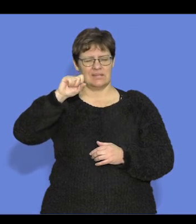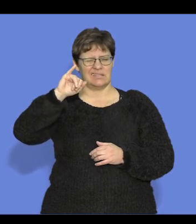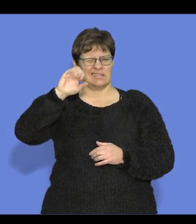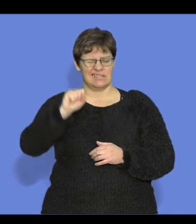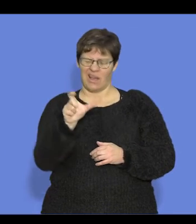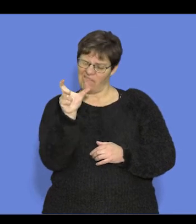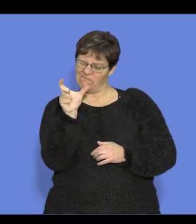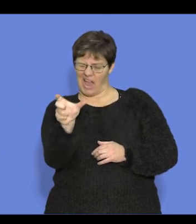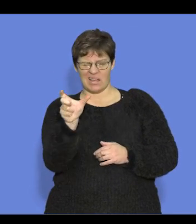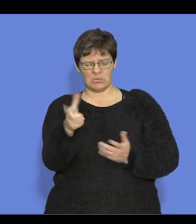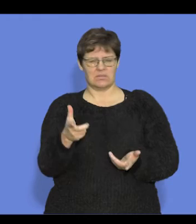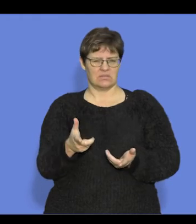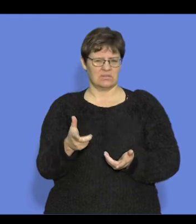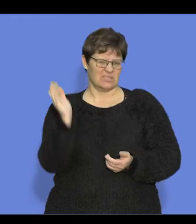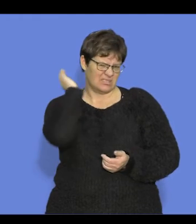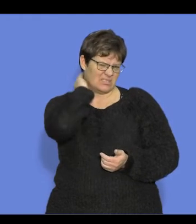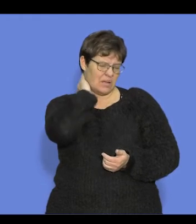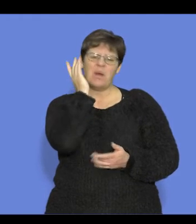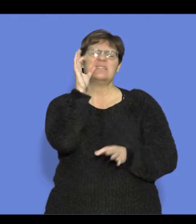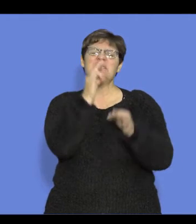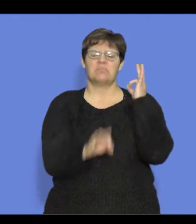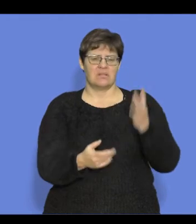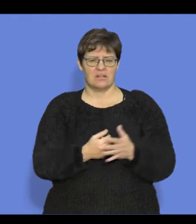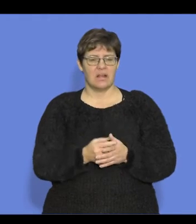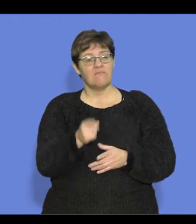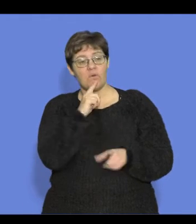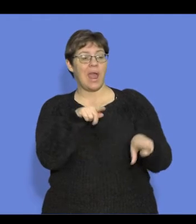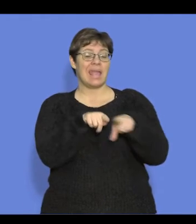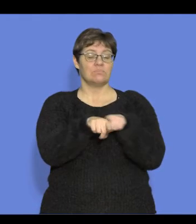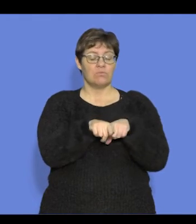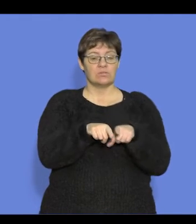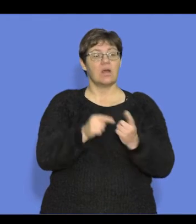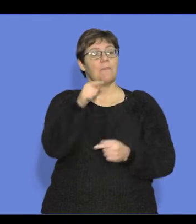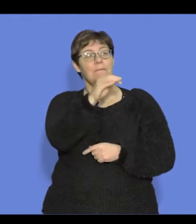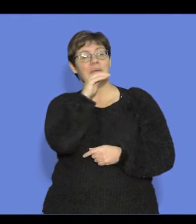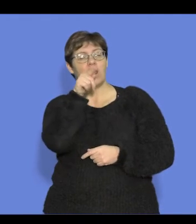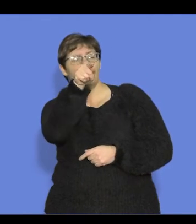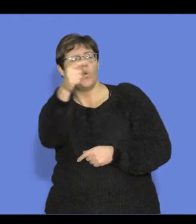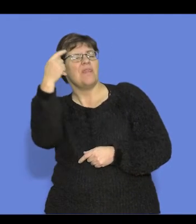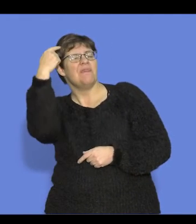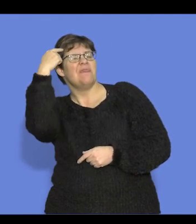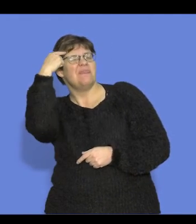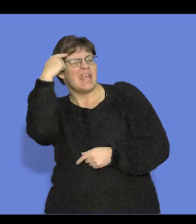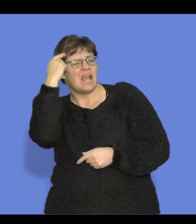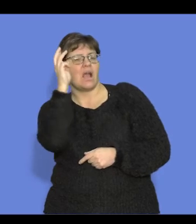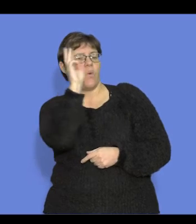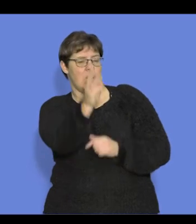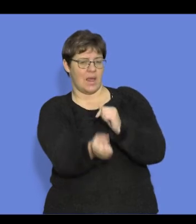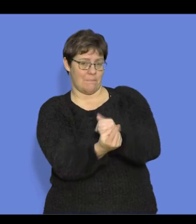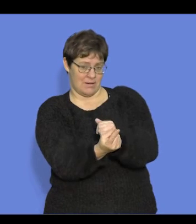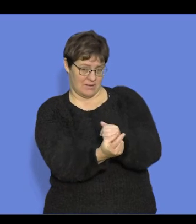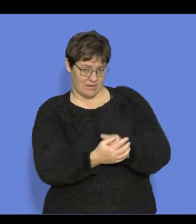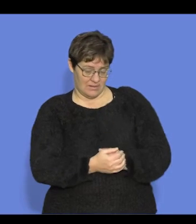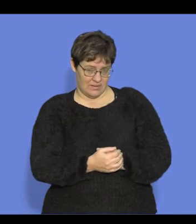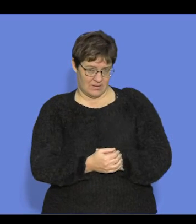It's a very big word, but it is actually quite simple. Because when you're doing an experiment, a hypothesis is what you think will